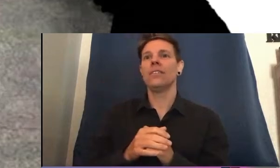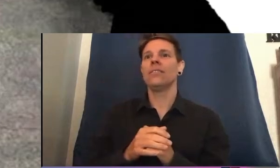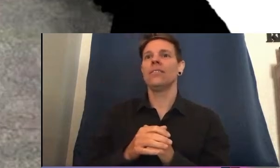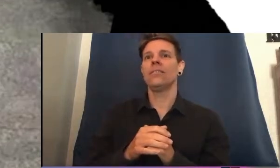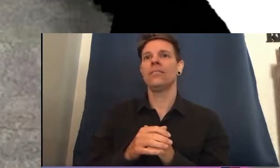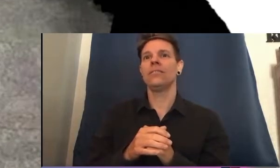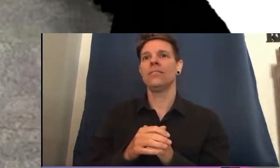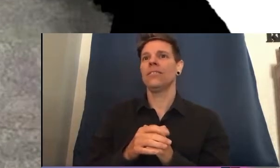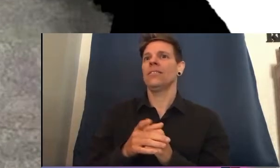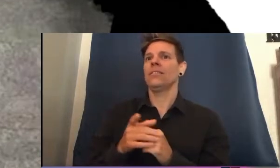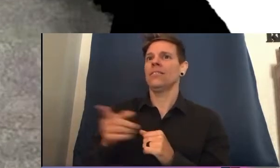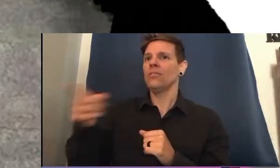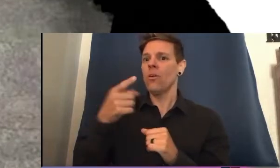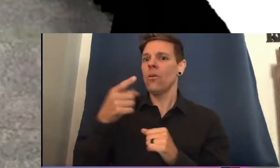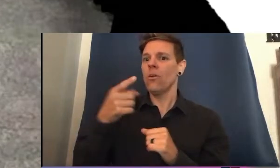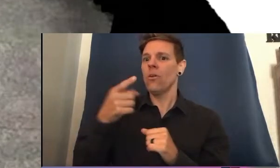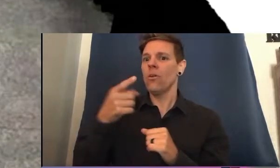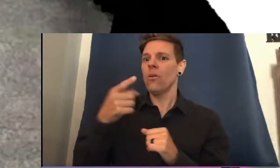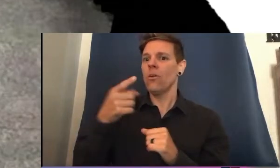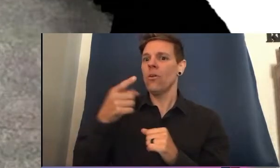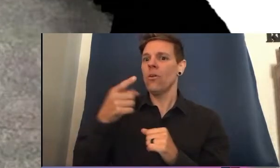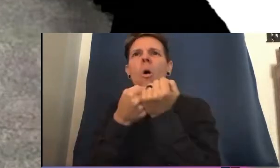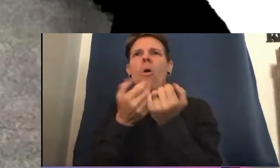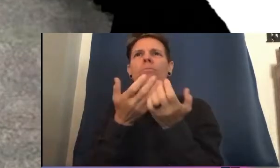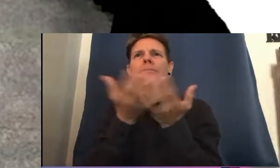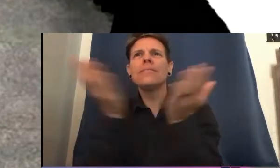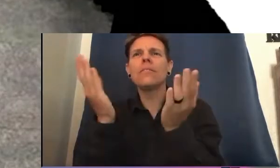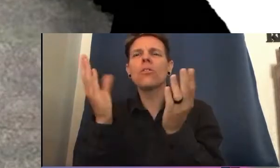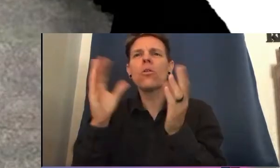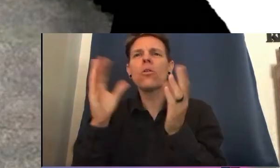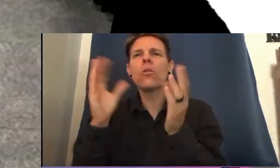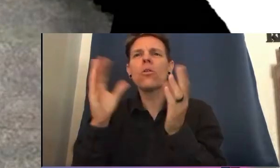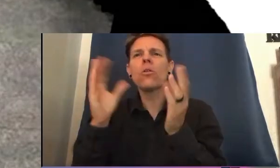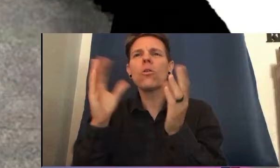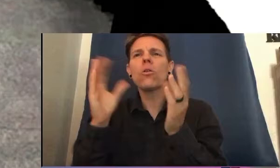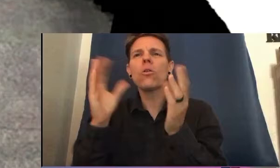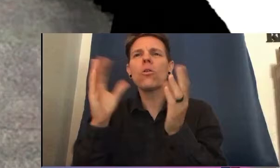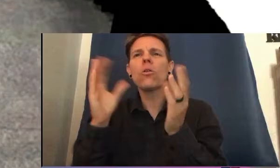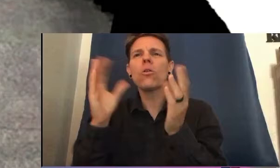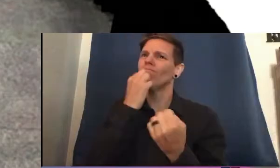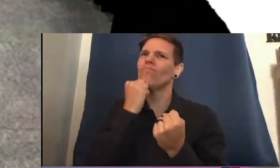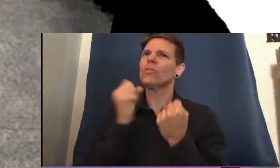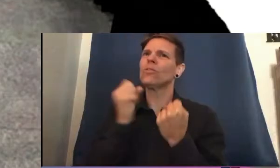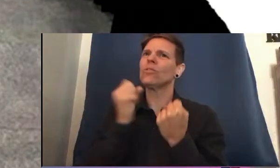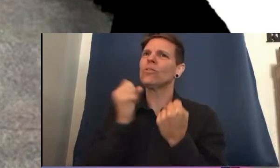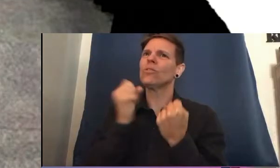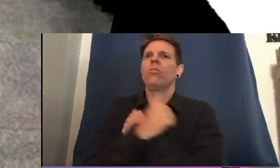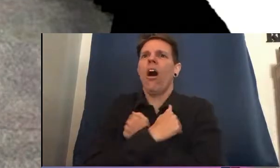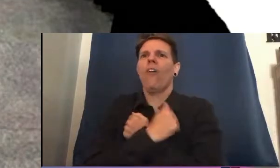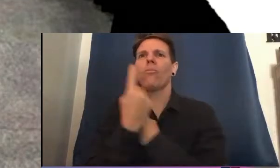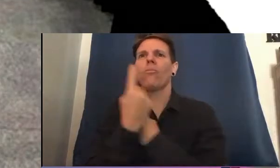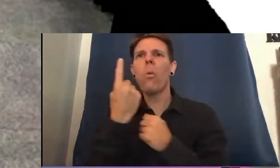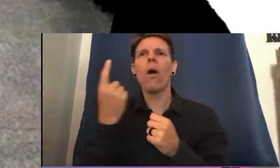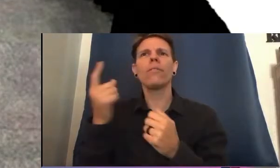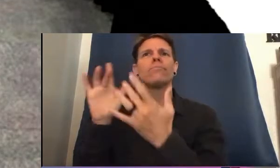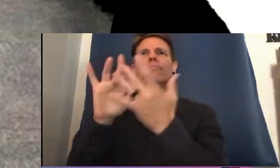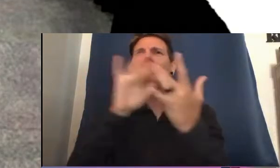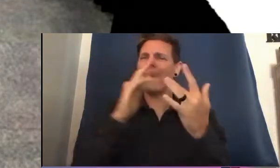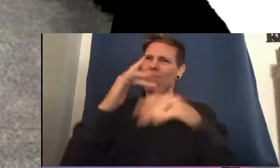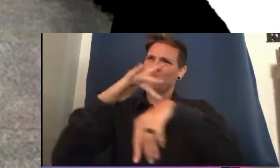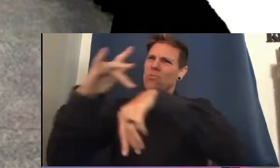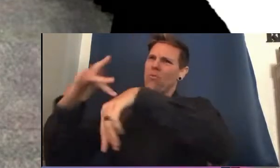are suffering and keeping them safe and helping them to connect to resources and following up after a